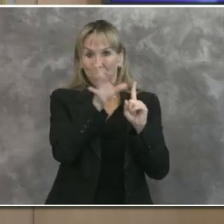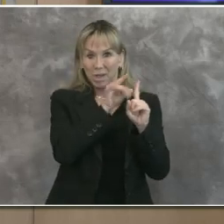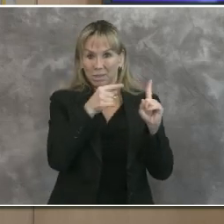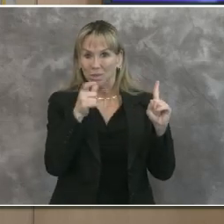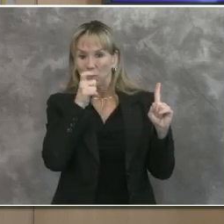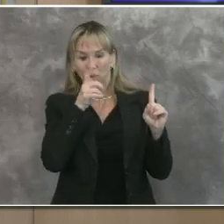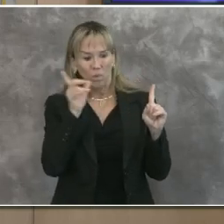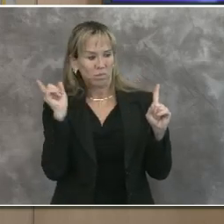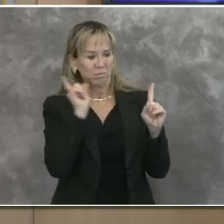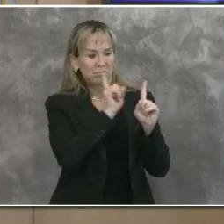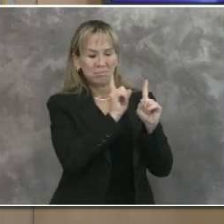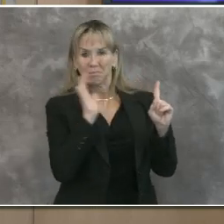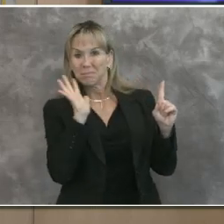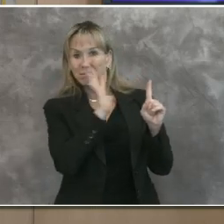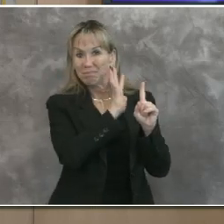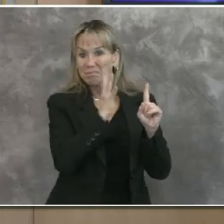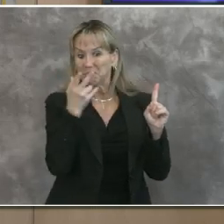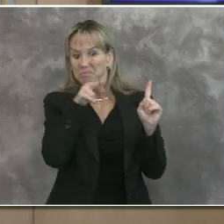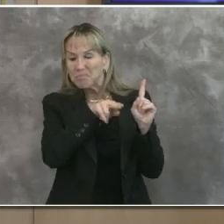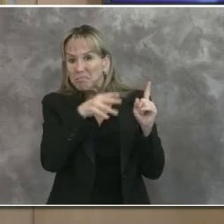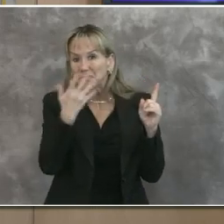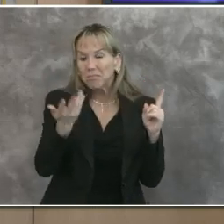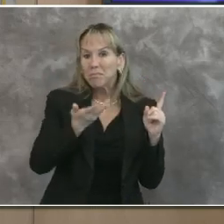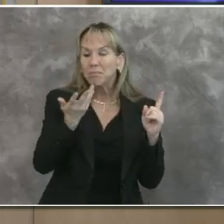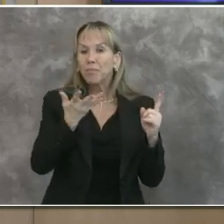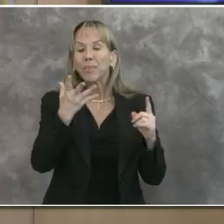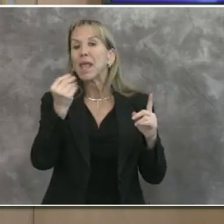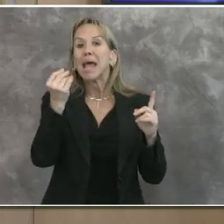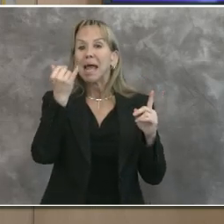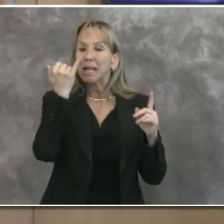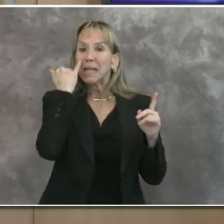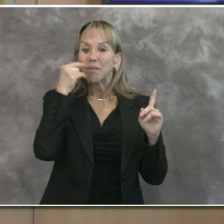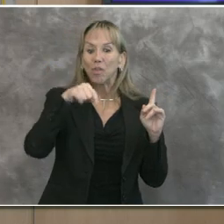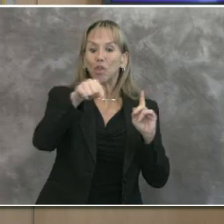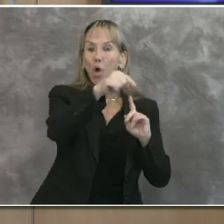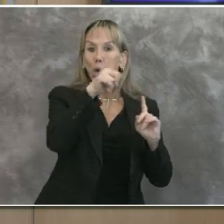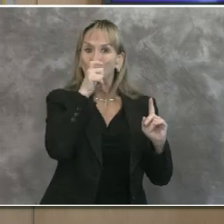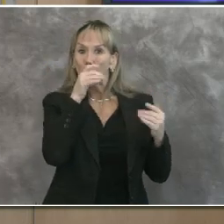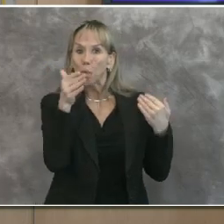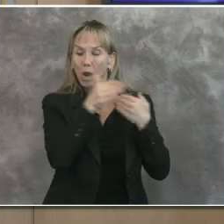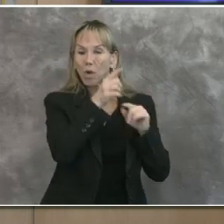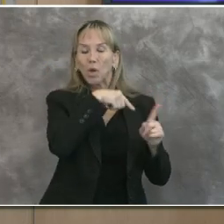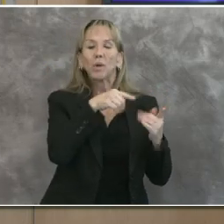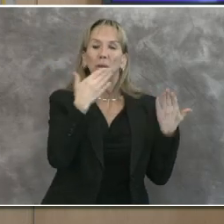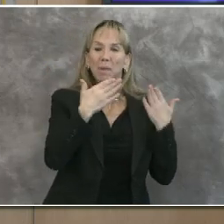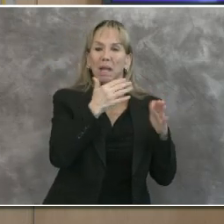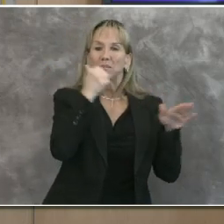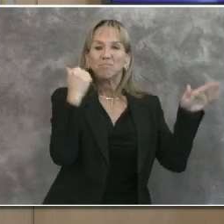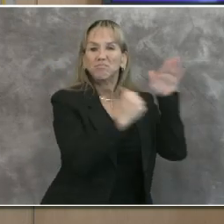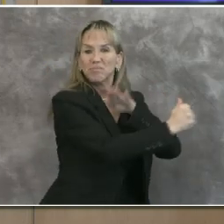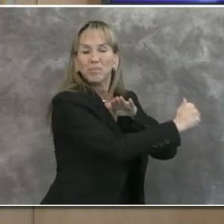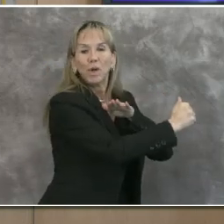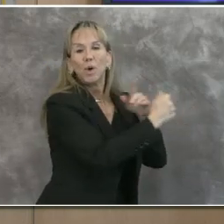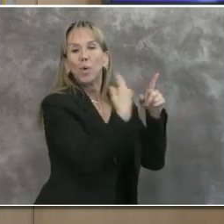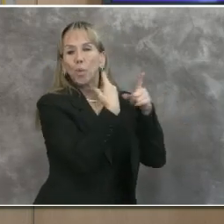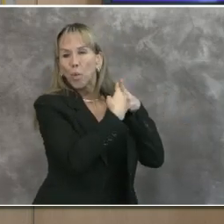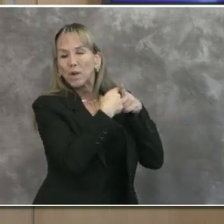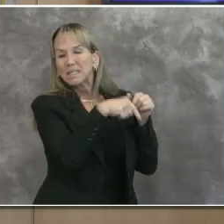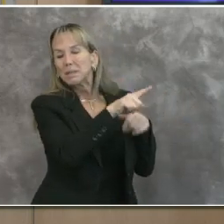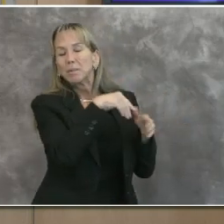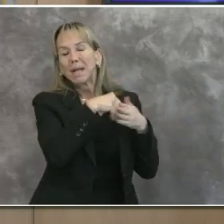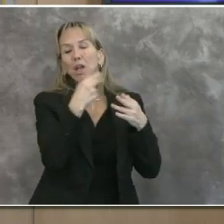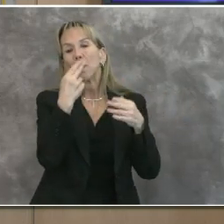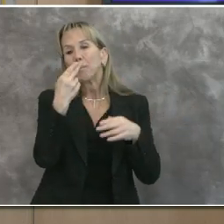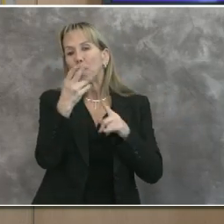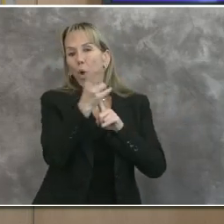and if we deem it necessary, we will actually quarantine those individuals also in one of our